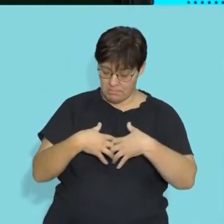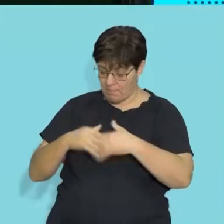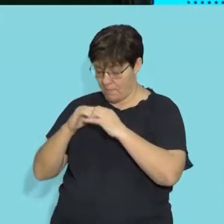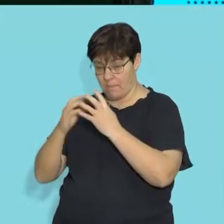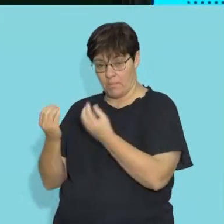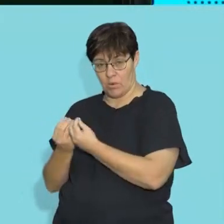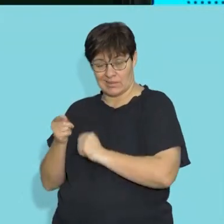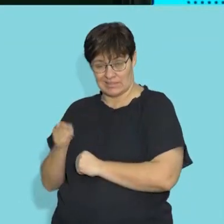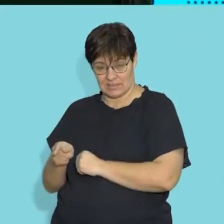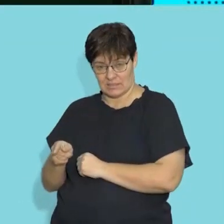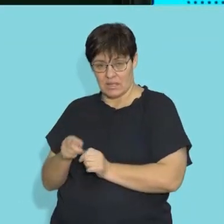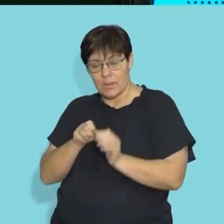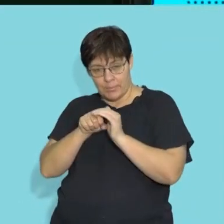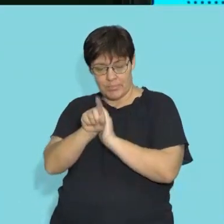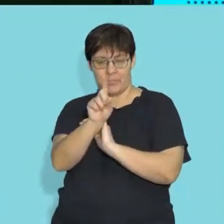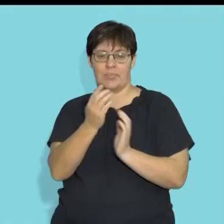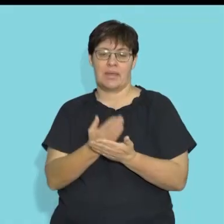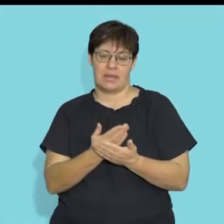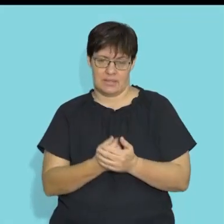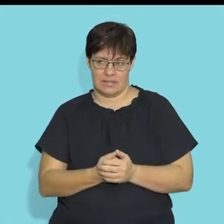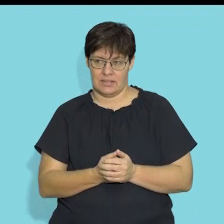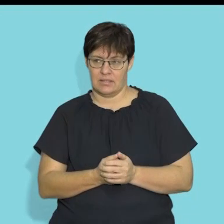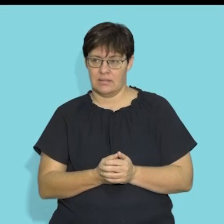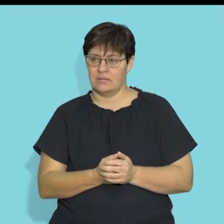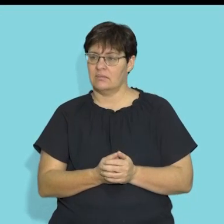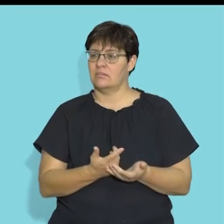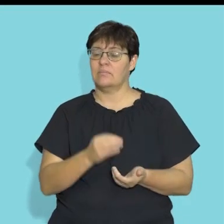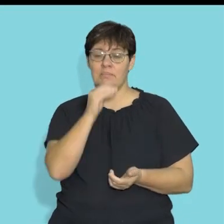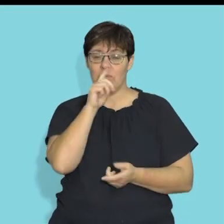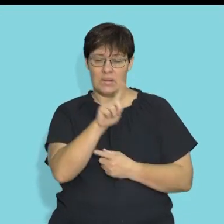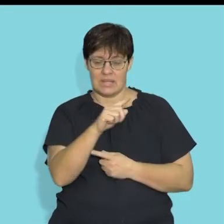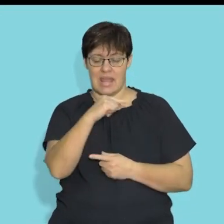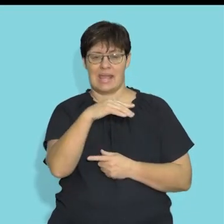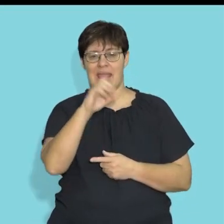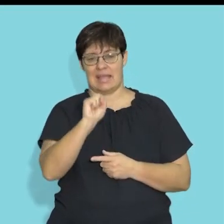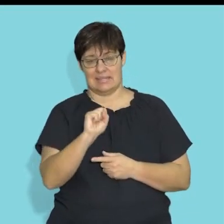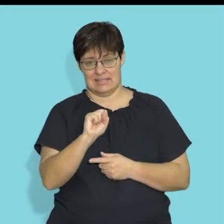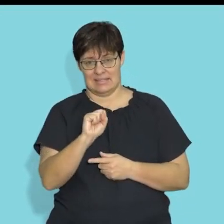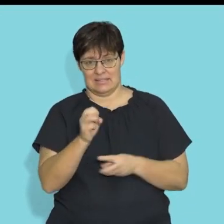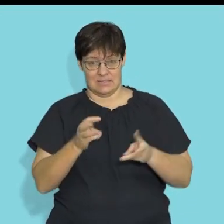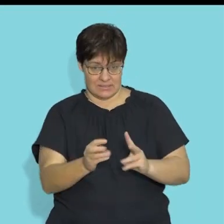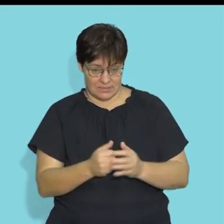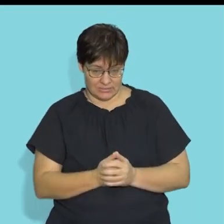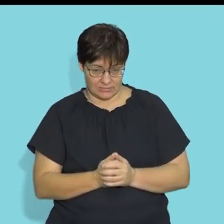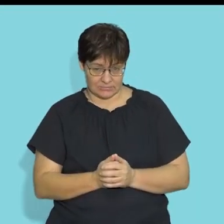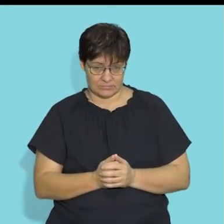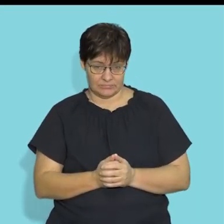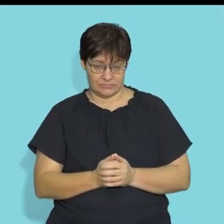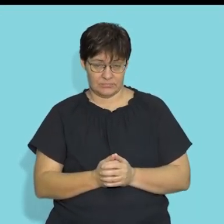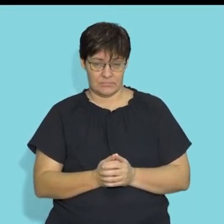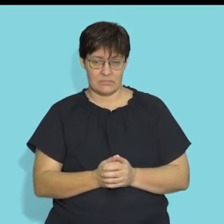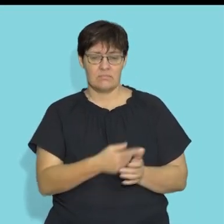a product, can then escape, meaning it might then be in gas form.